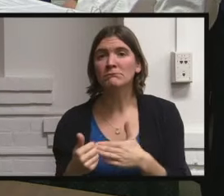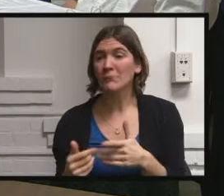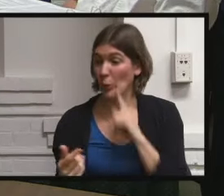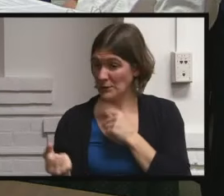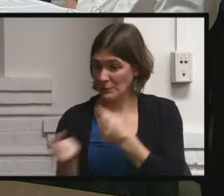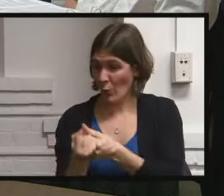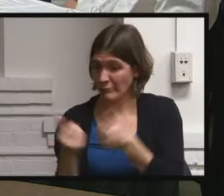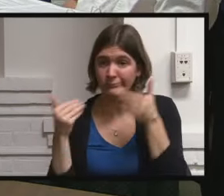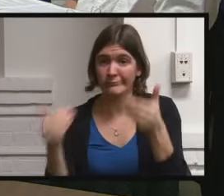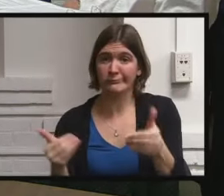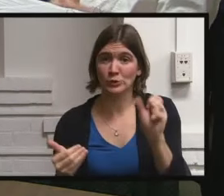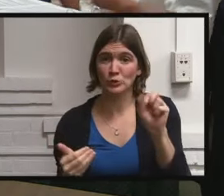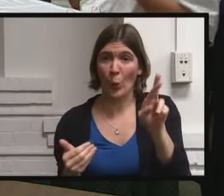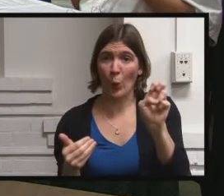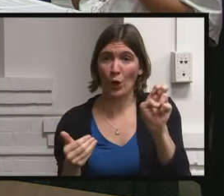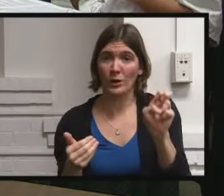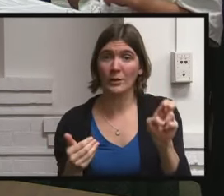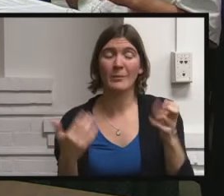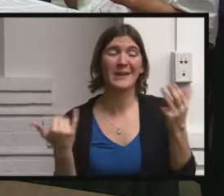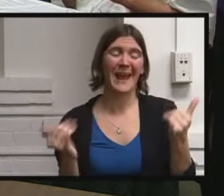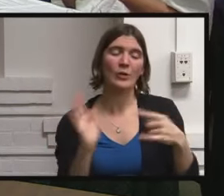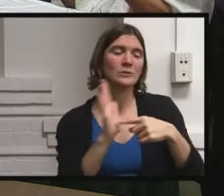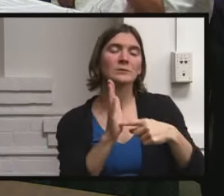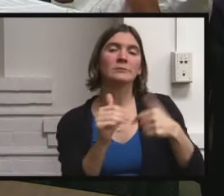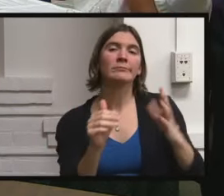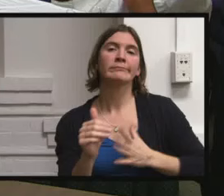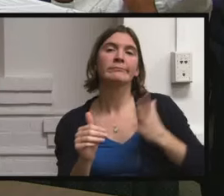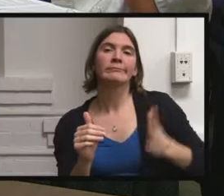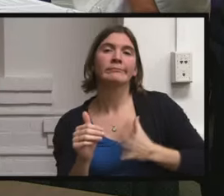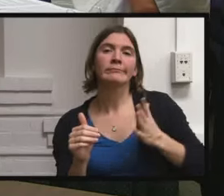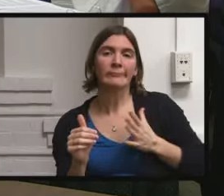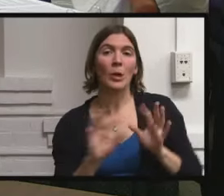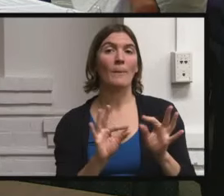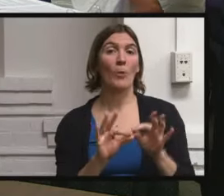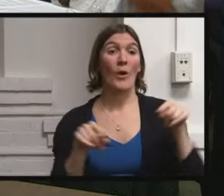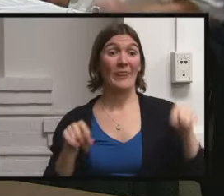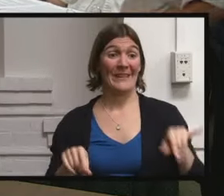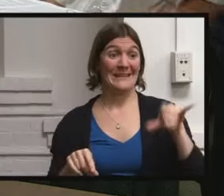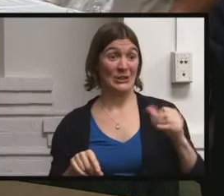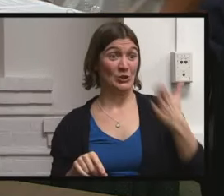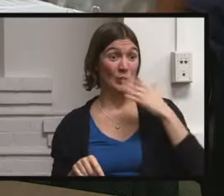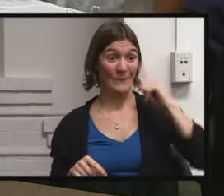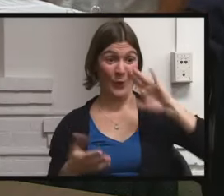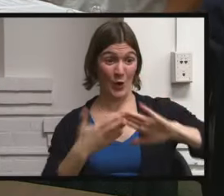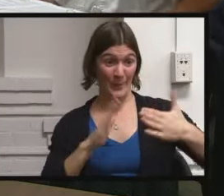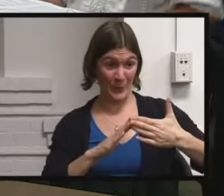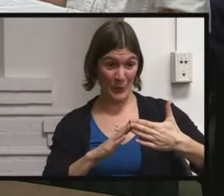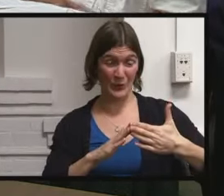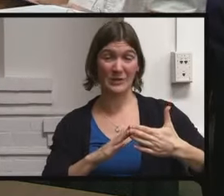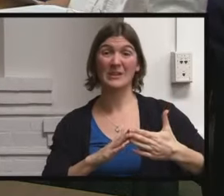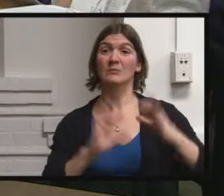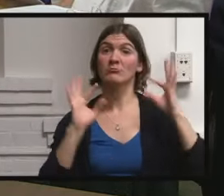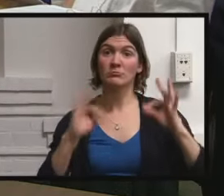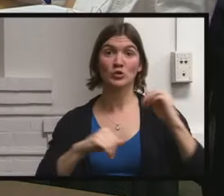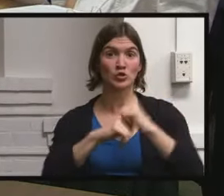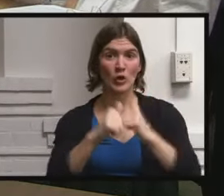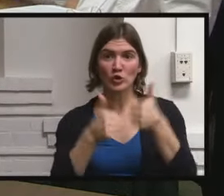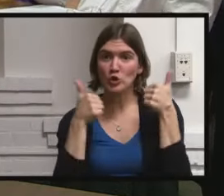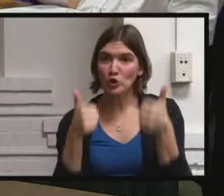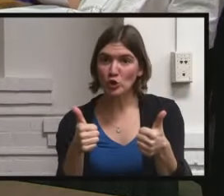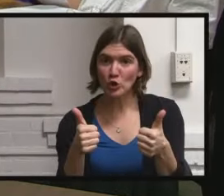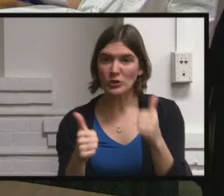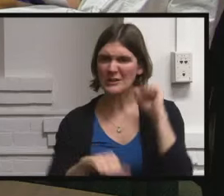intervene in that sale. So here, what we're saying is it's a good thing for the community, and right, it's all been appropriately structured, and